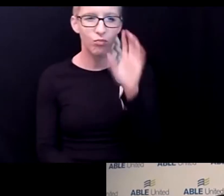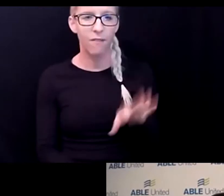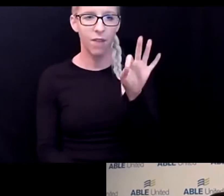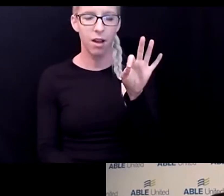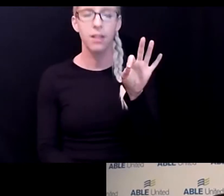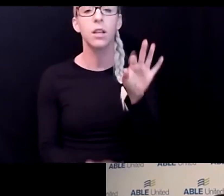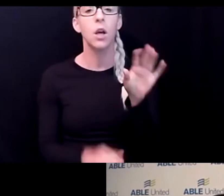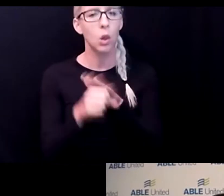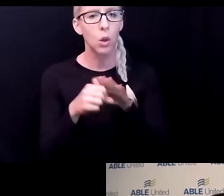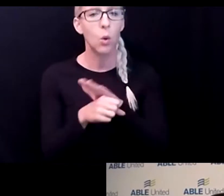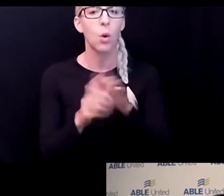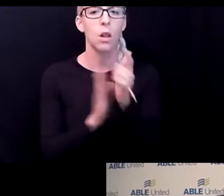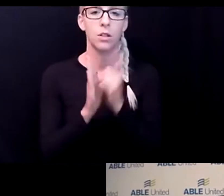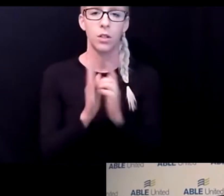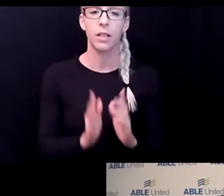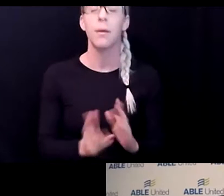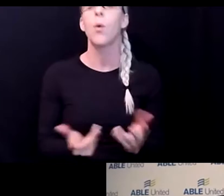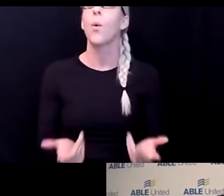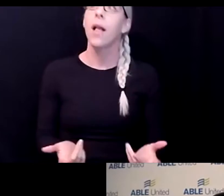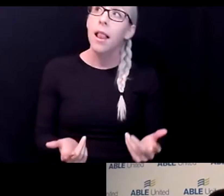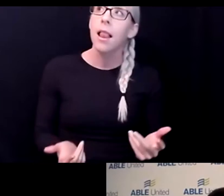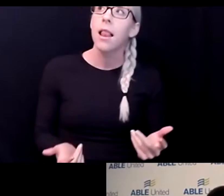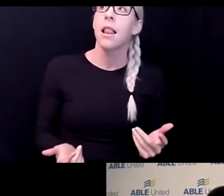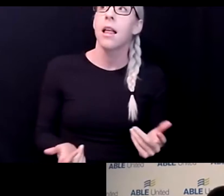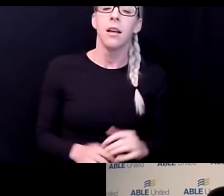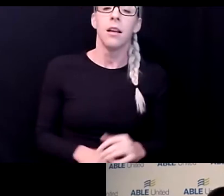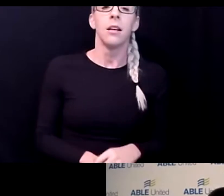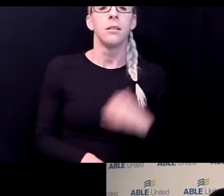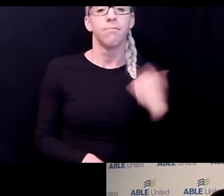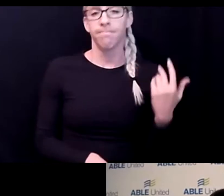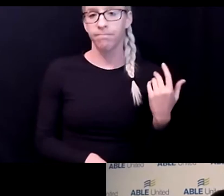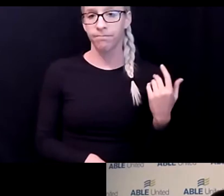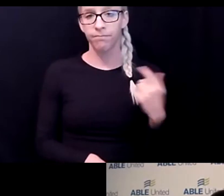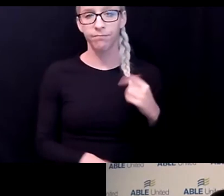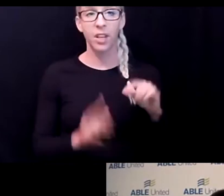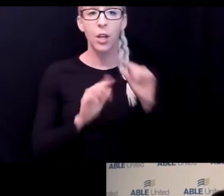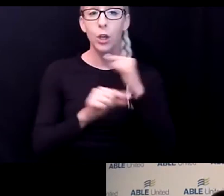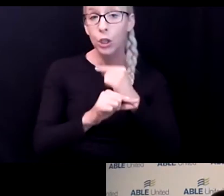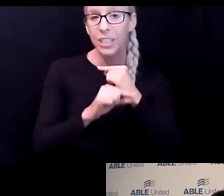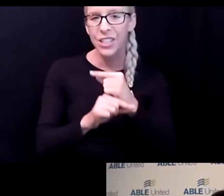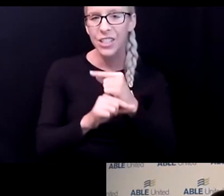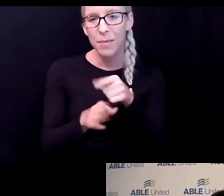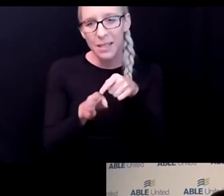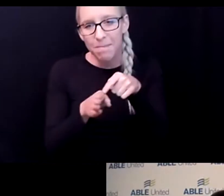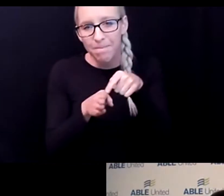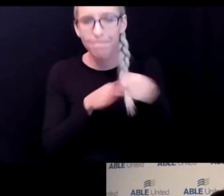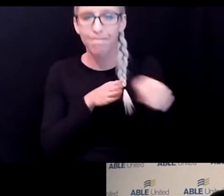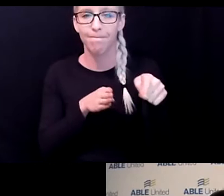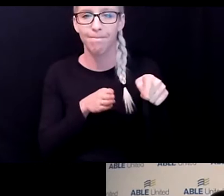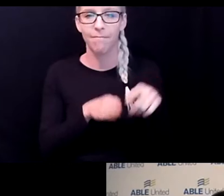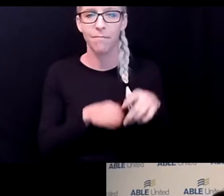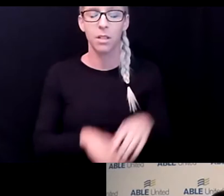where guardianship falls under kind of a niche specialty, that it's not the first place for you to